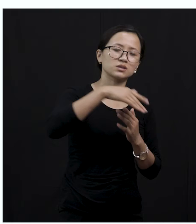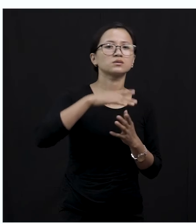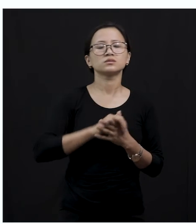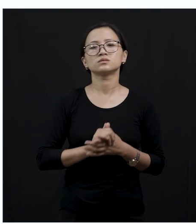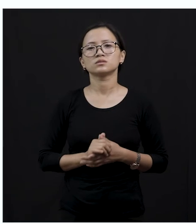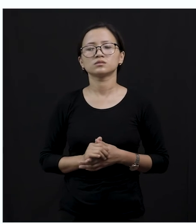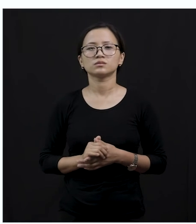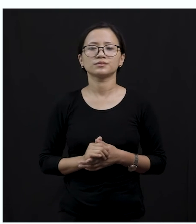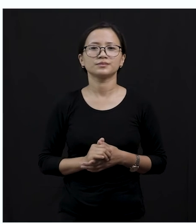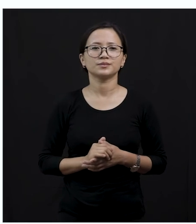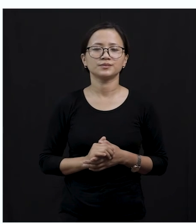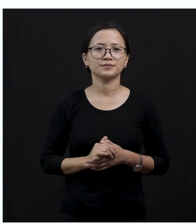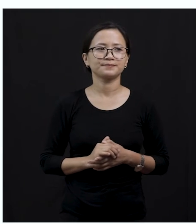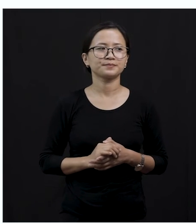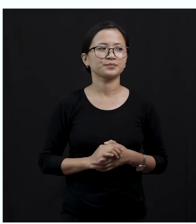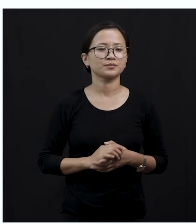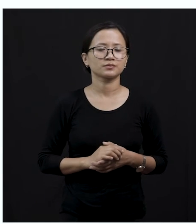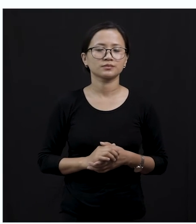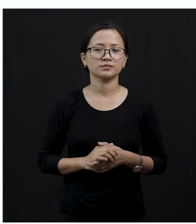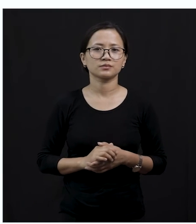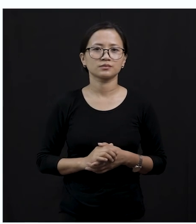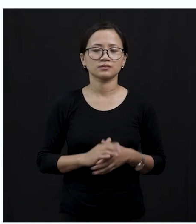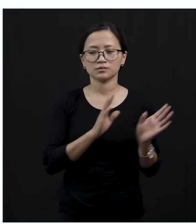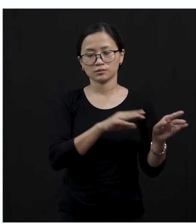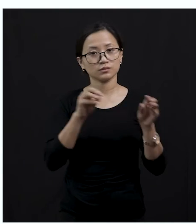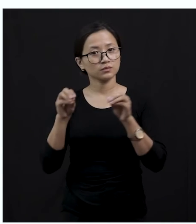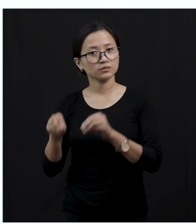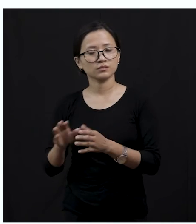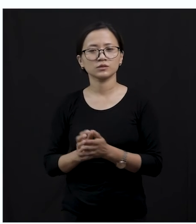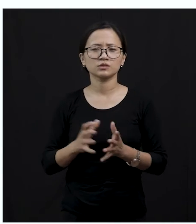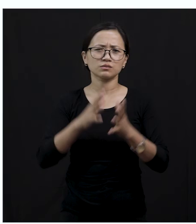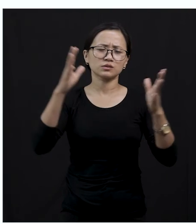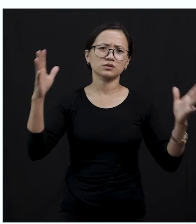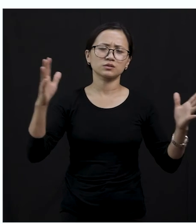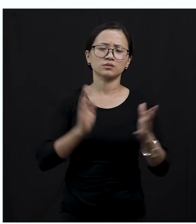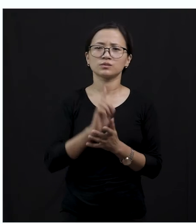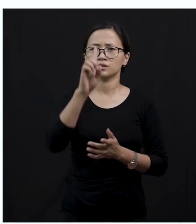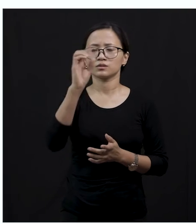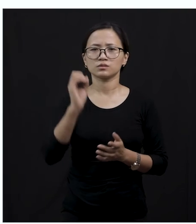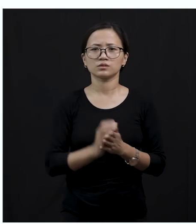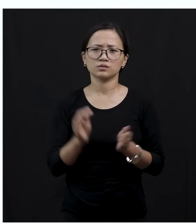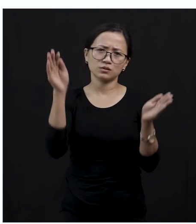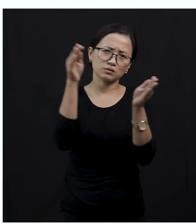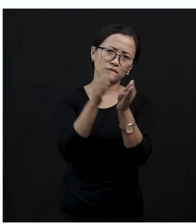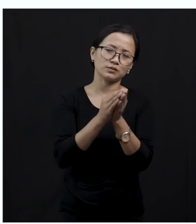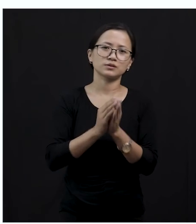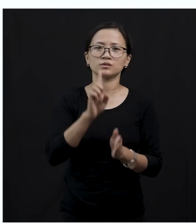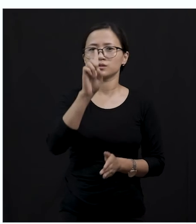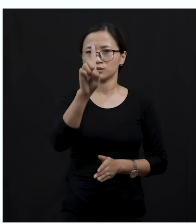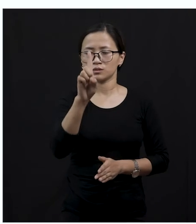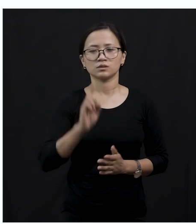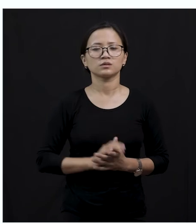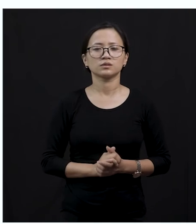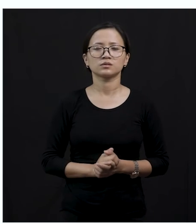the way down to 1. So he moved from the biggest number 10 to the smallest number